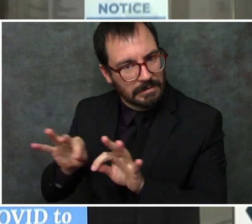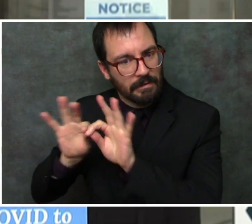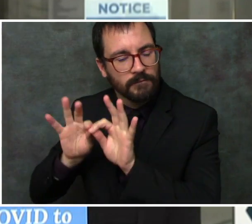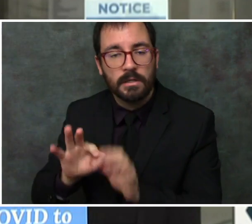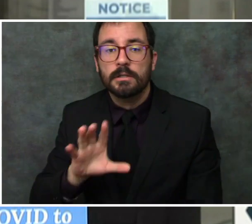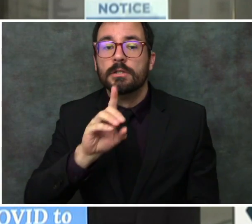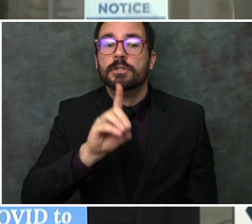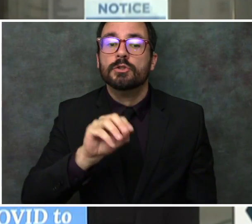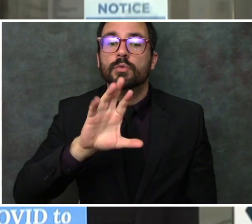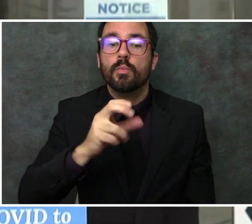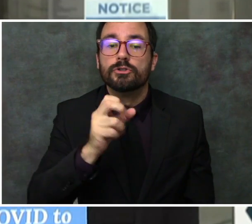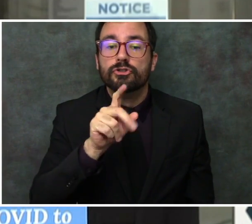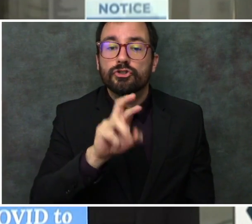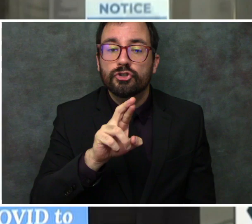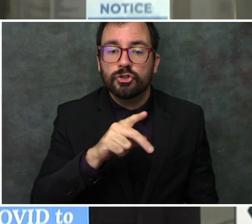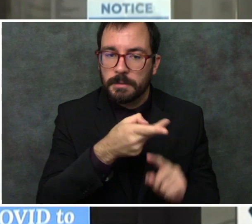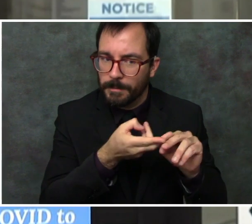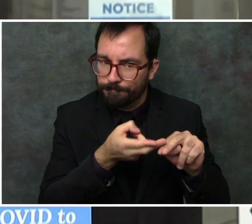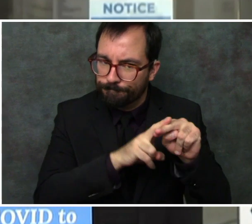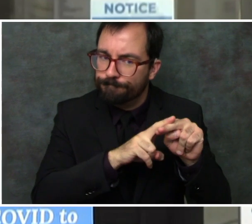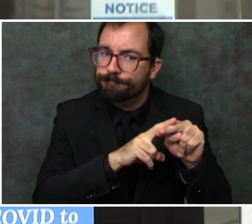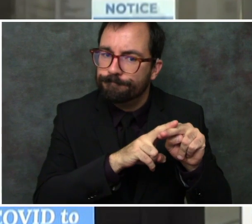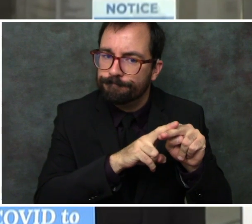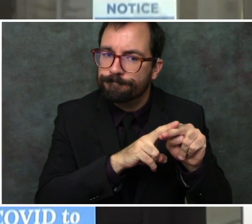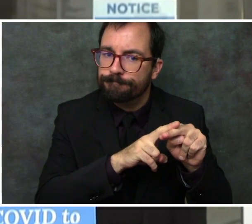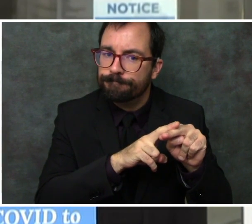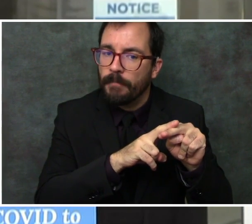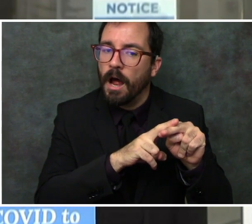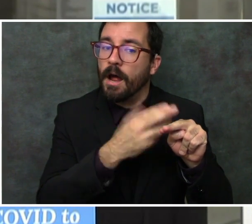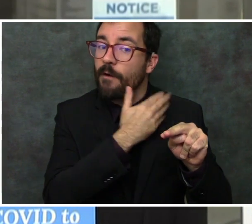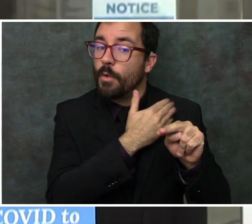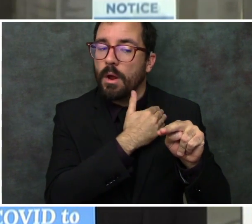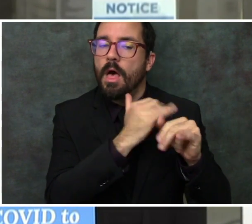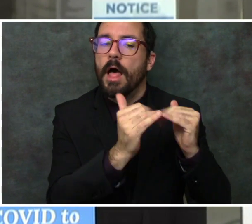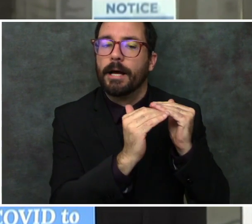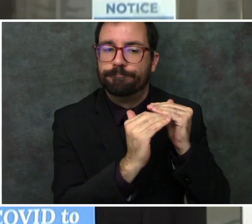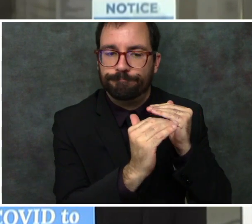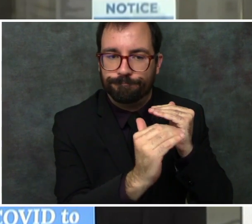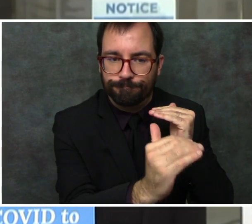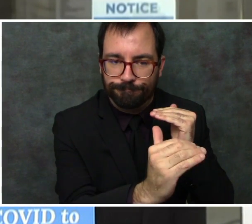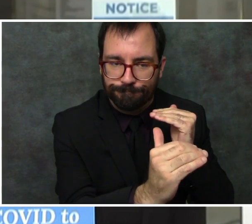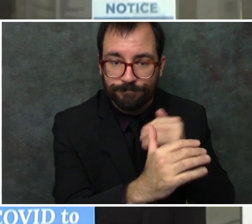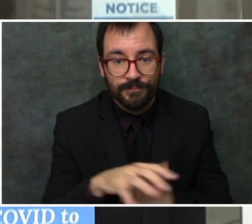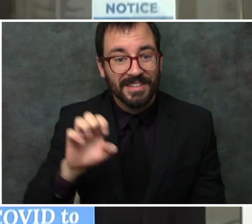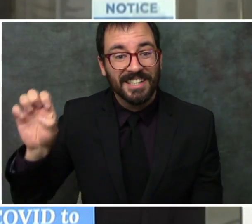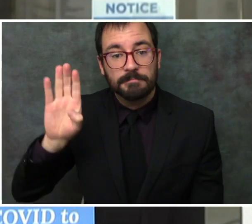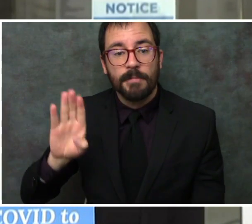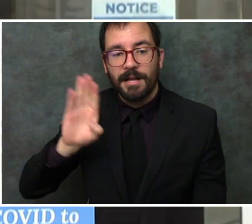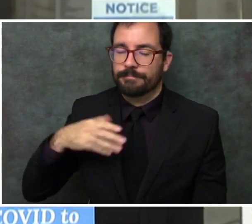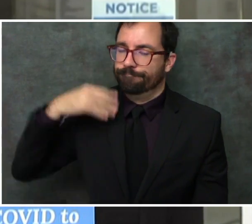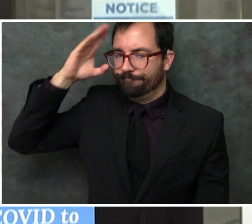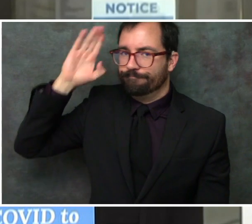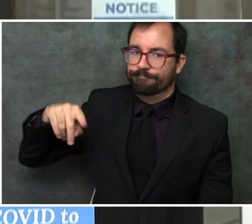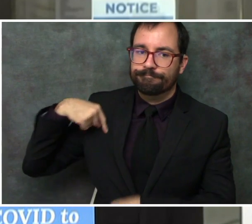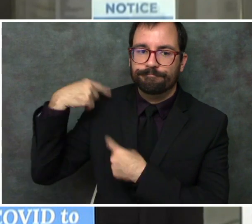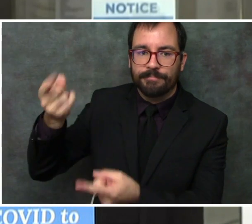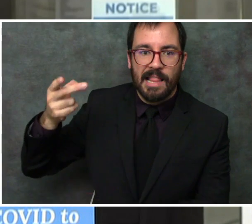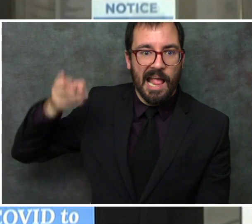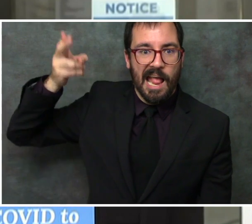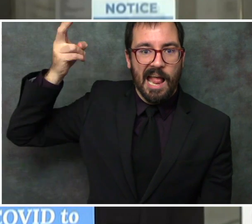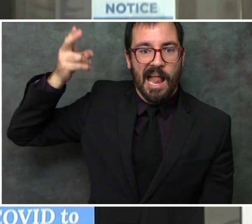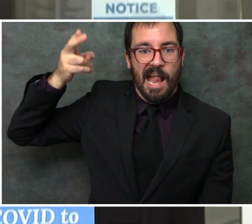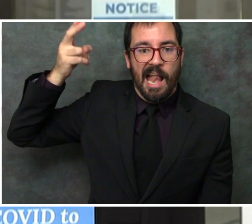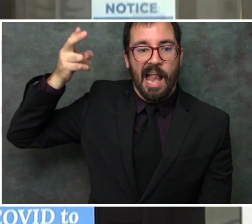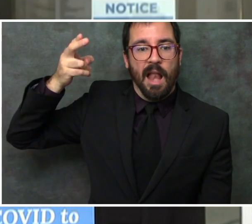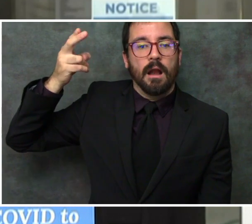level, and East Boston, which we all know had been very high, close to 12% in the past, has seen a small decrease as well from week